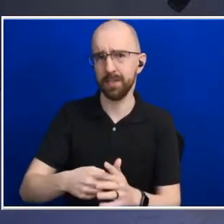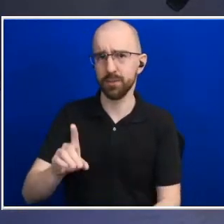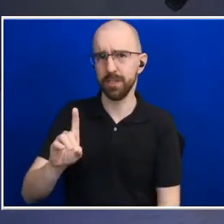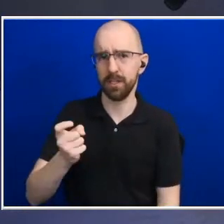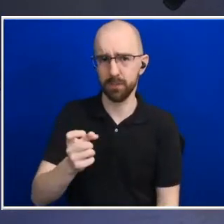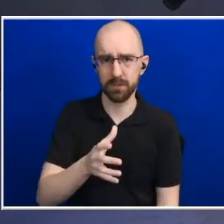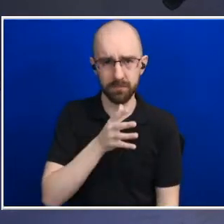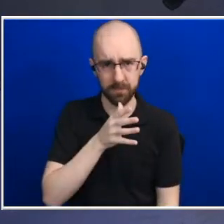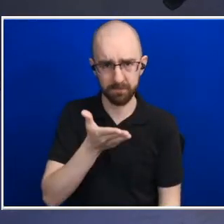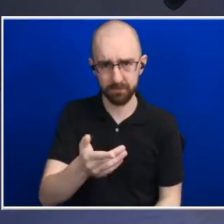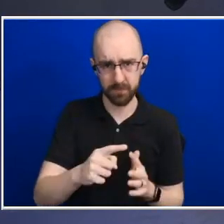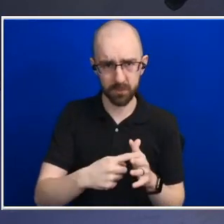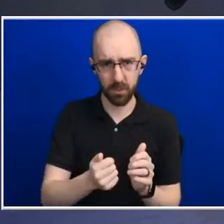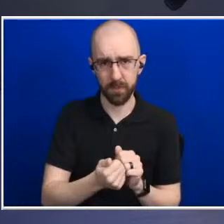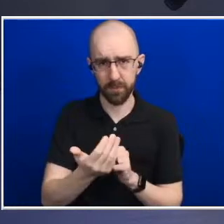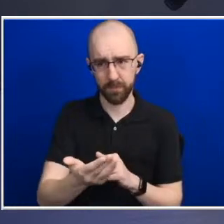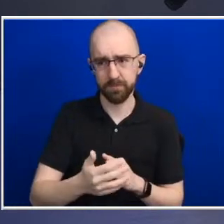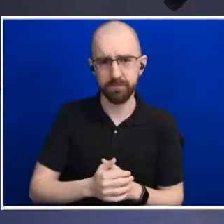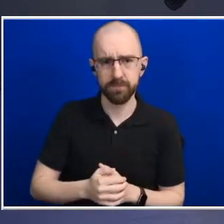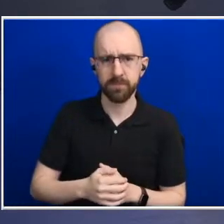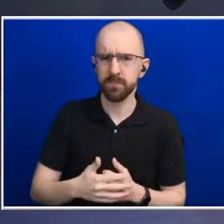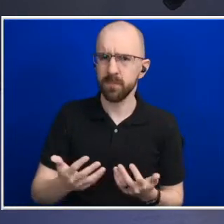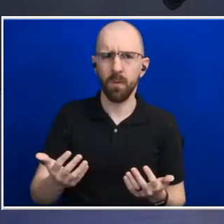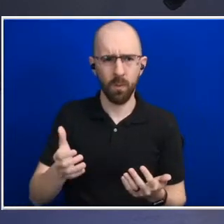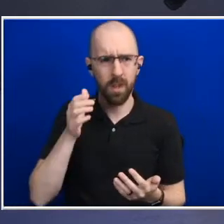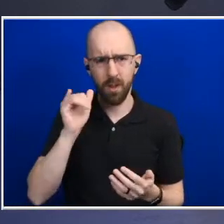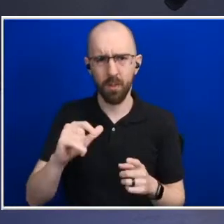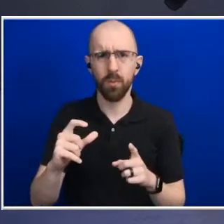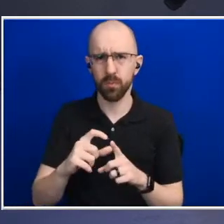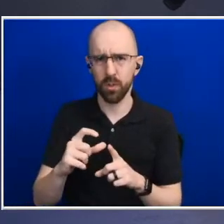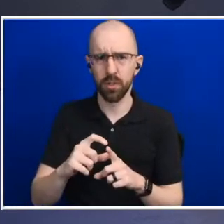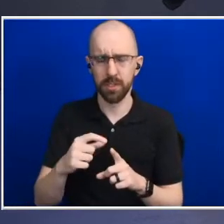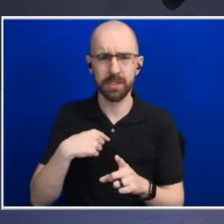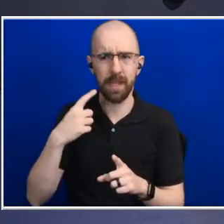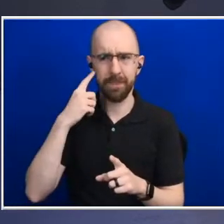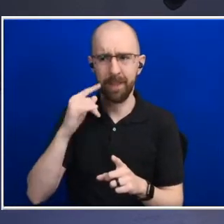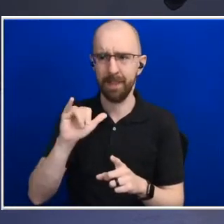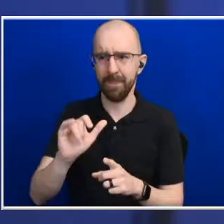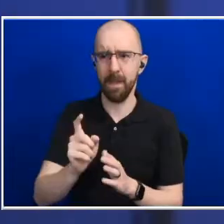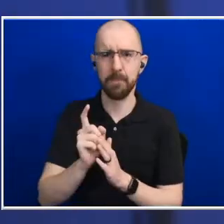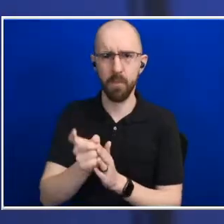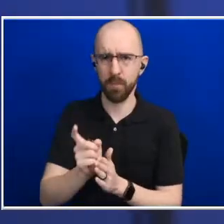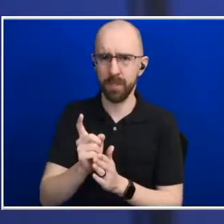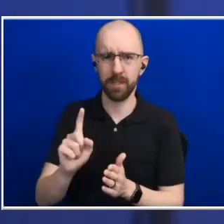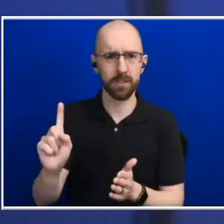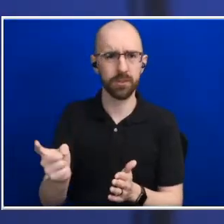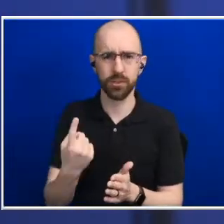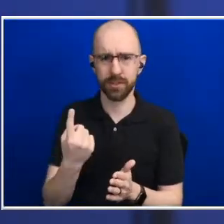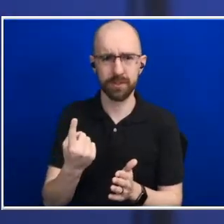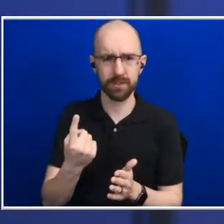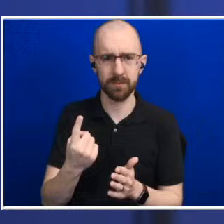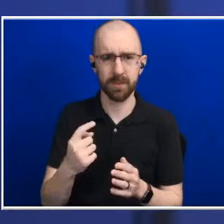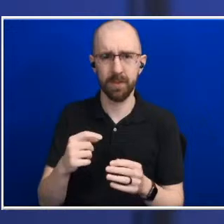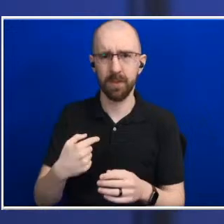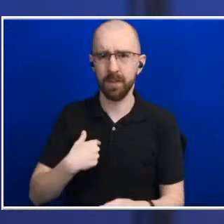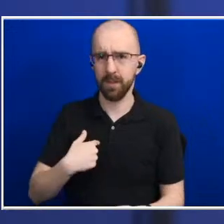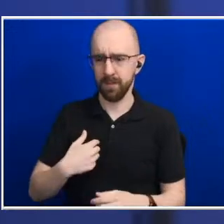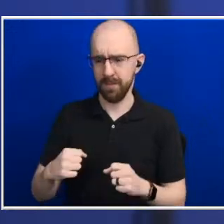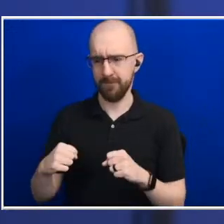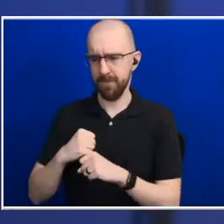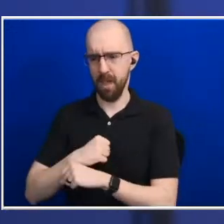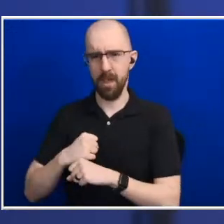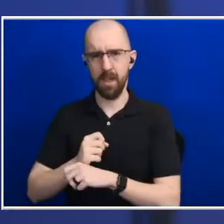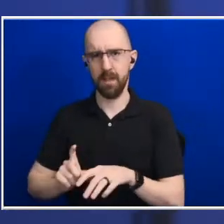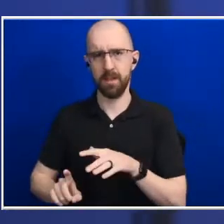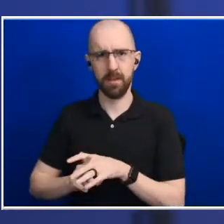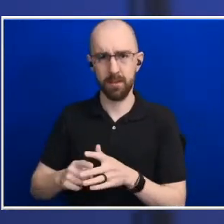you. Oh, hearing those words, I think at that moment, it's just the fight in me kicked in. I was like, we're gonna fight this, we're